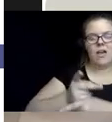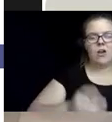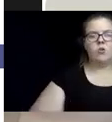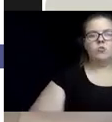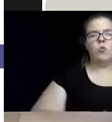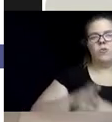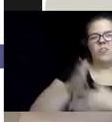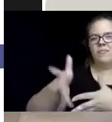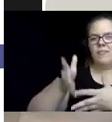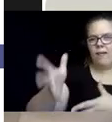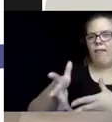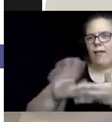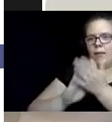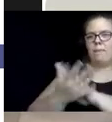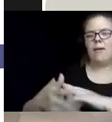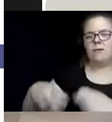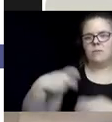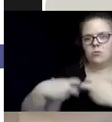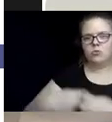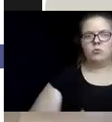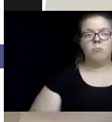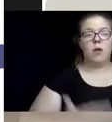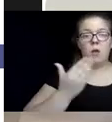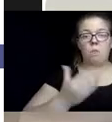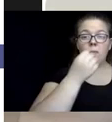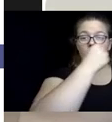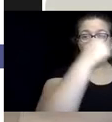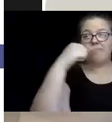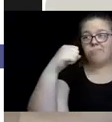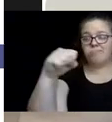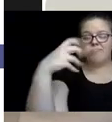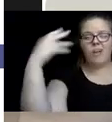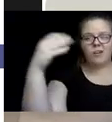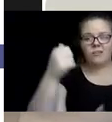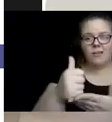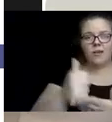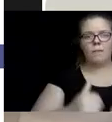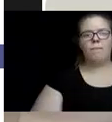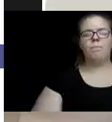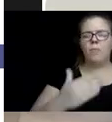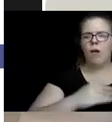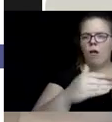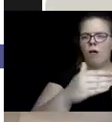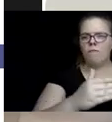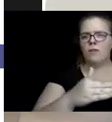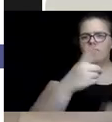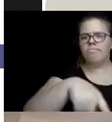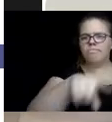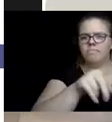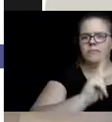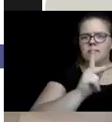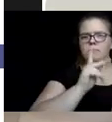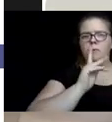problematic. They might be resistant to outside help. Very often, these individuals are over the age